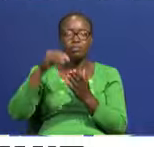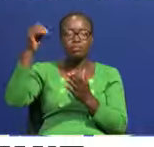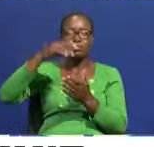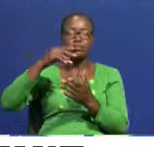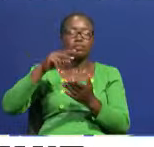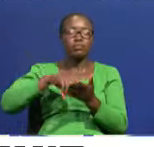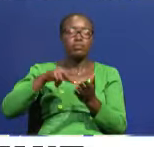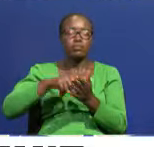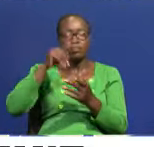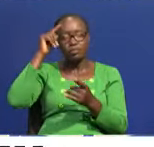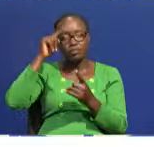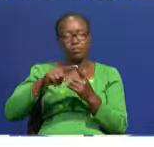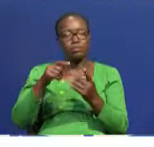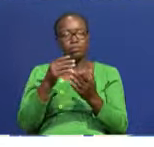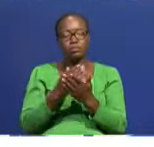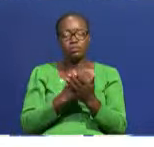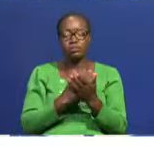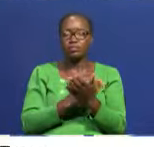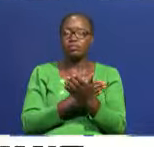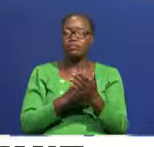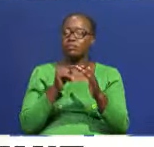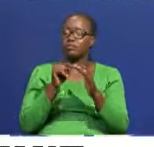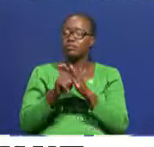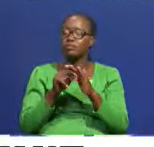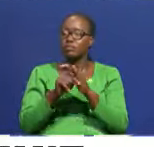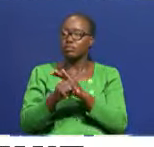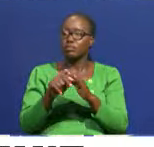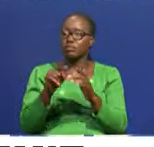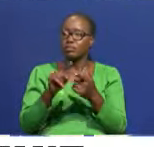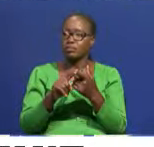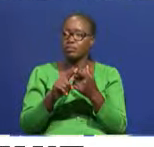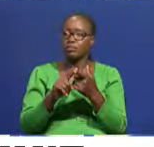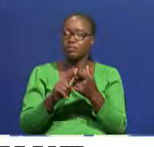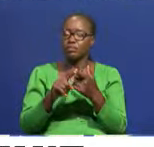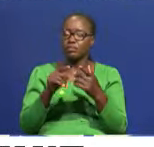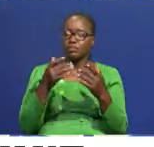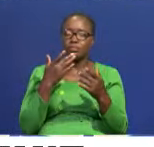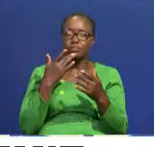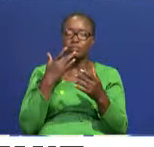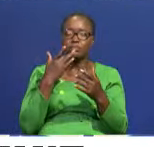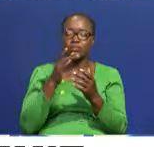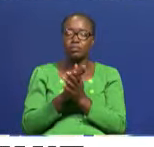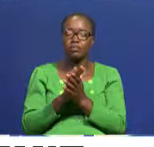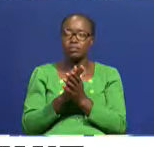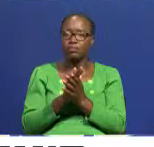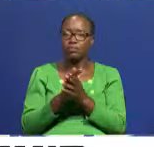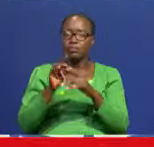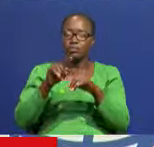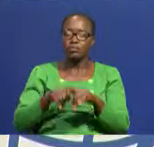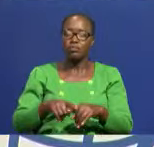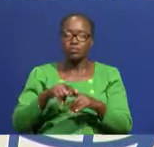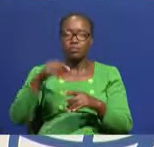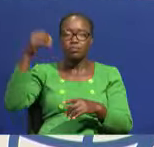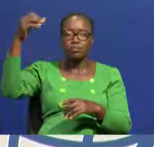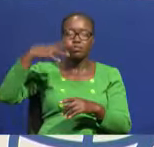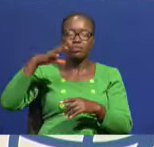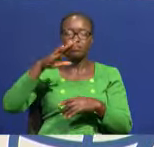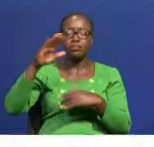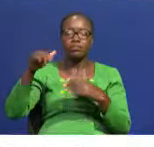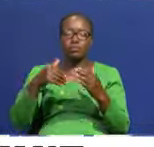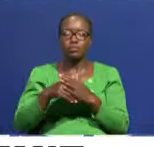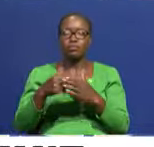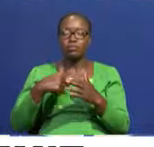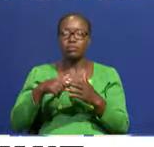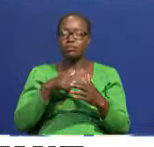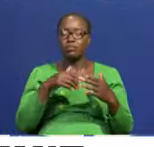which aims to accelerate universal access to affordable and reliable energy for all our